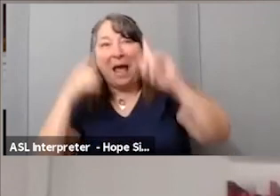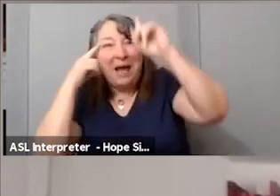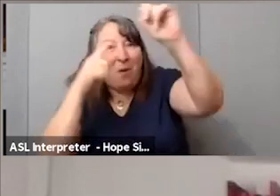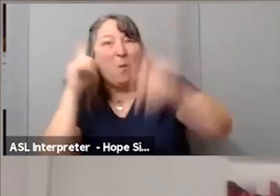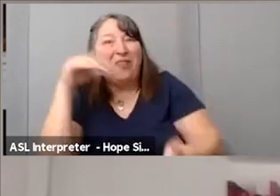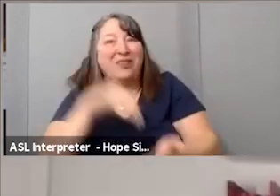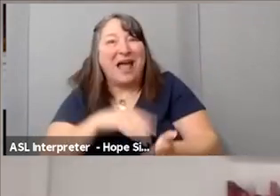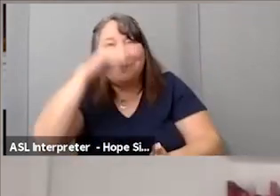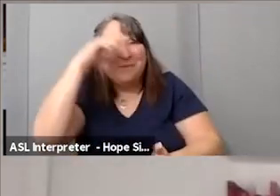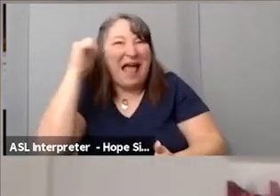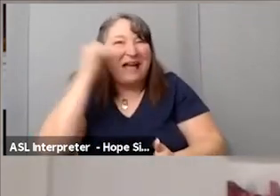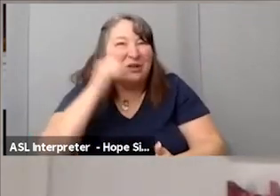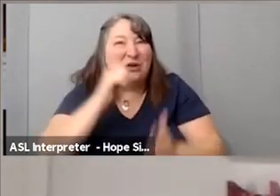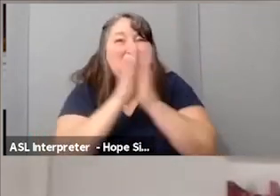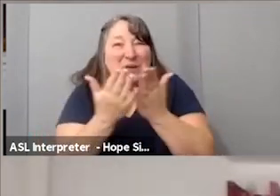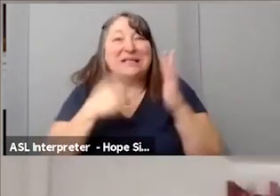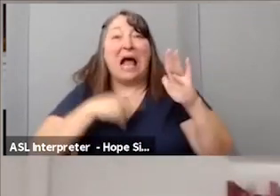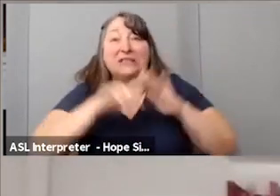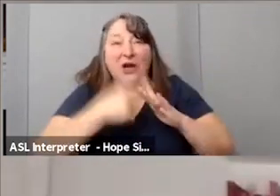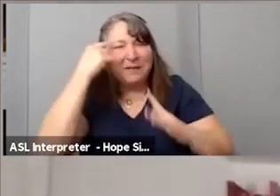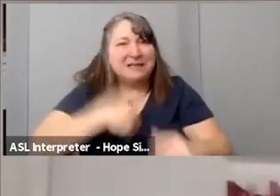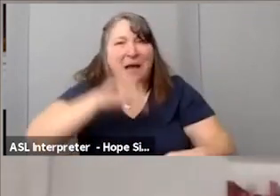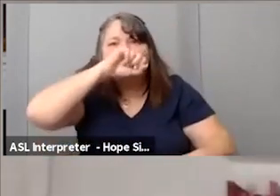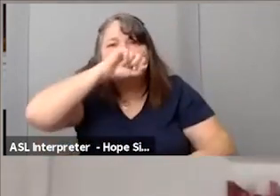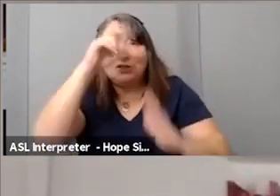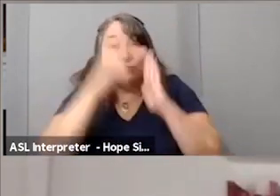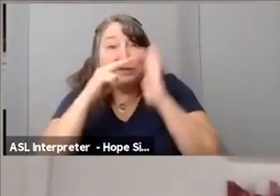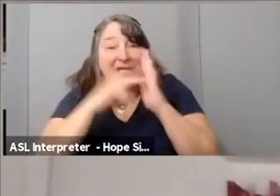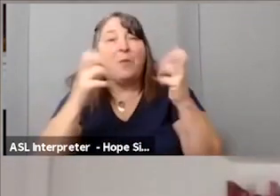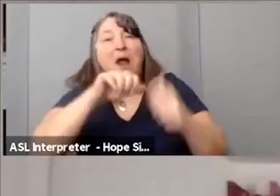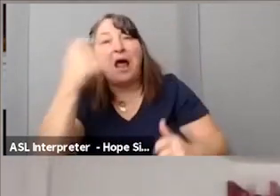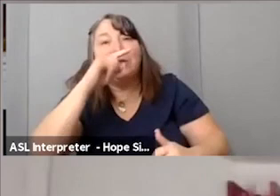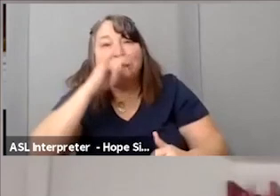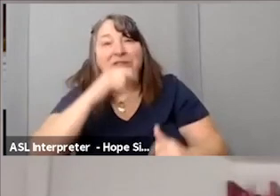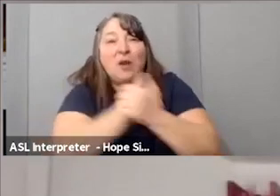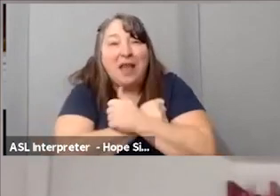Books was started because I love to read, and I want other kids to be able to love to read and to feel